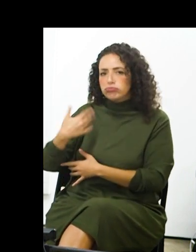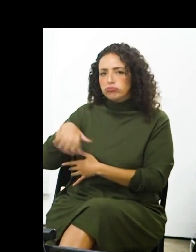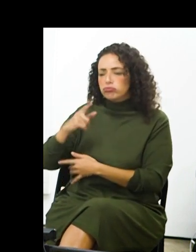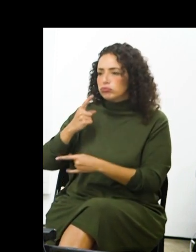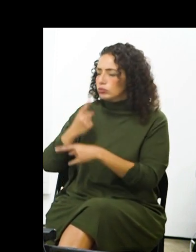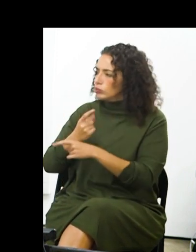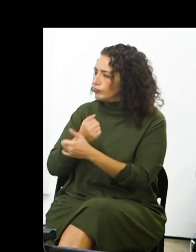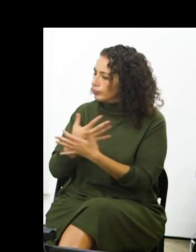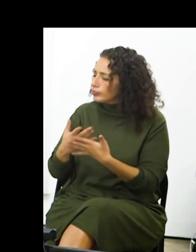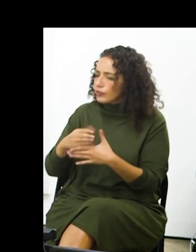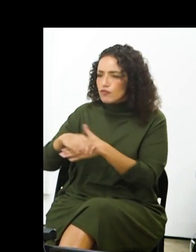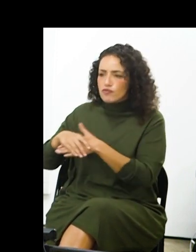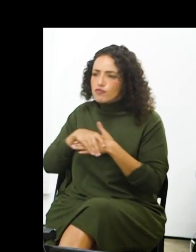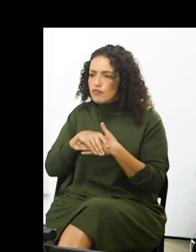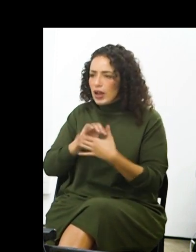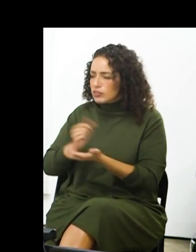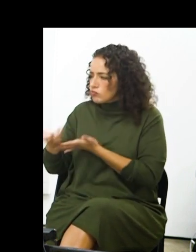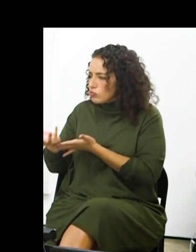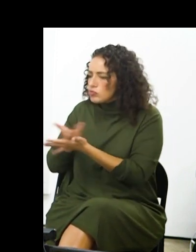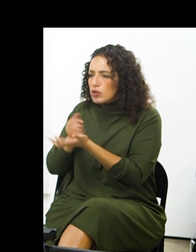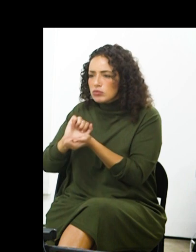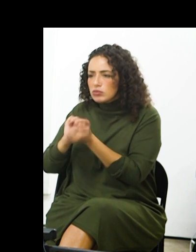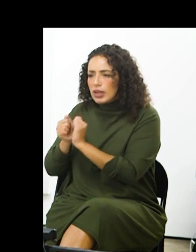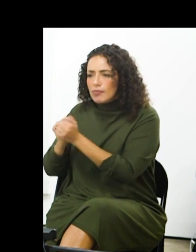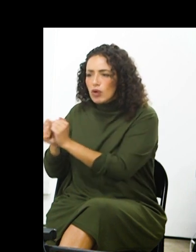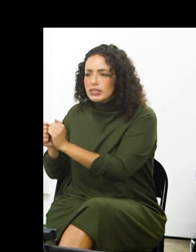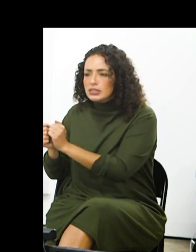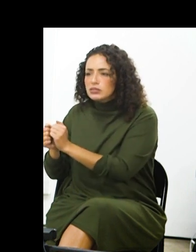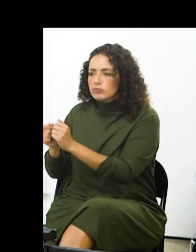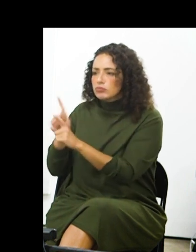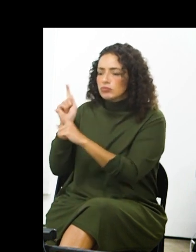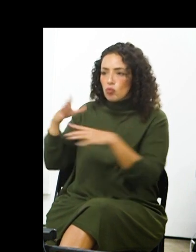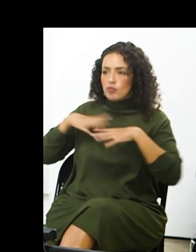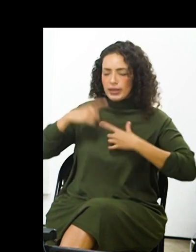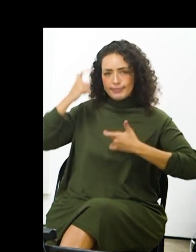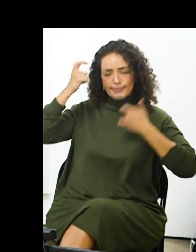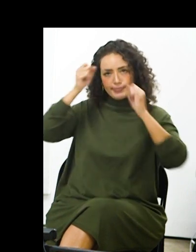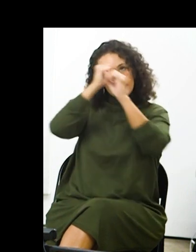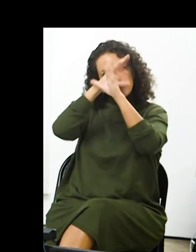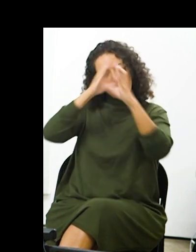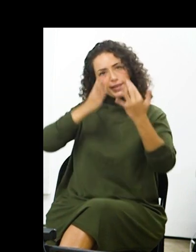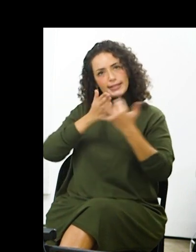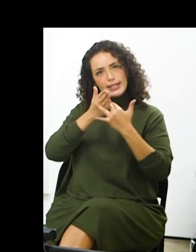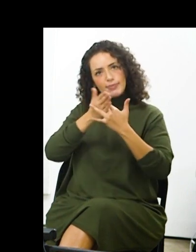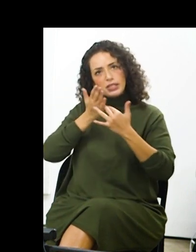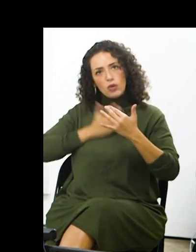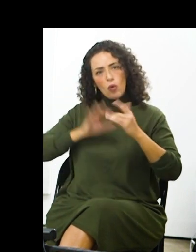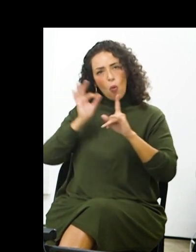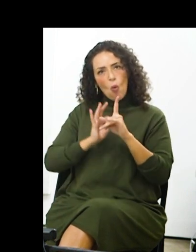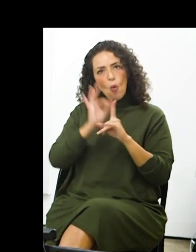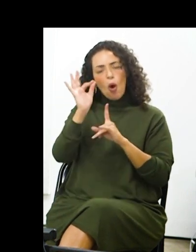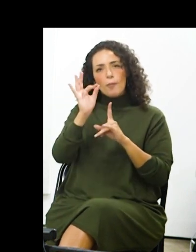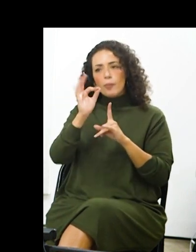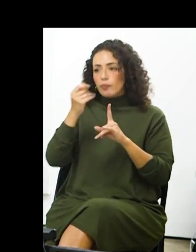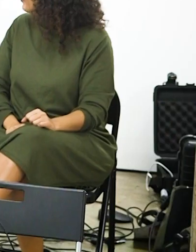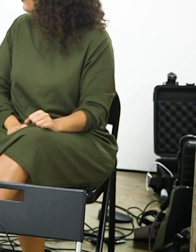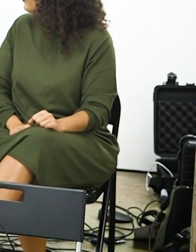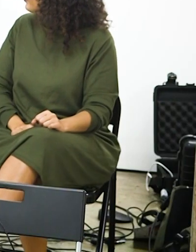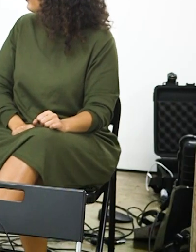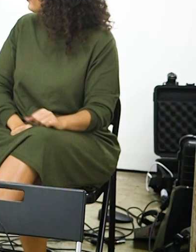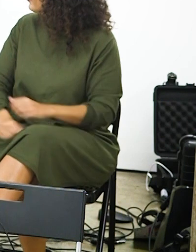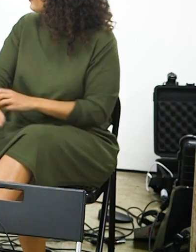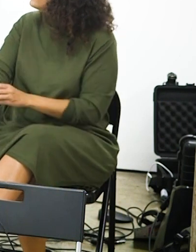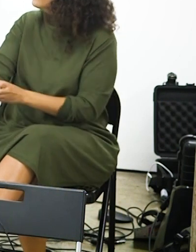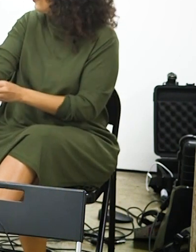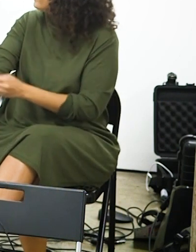colleagues, a lot of collaborators, consultants, people who are already thinking about these ideas around accessibility throughout their lives, throughout their work. And